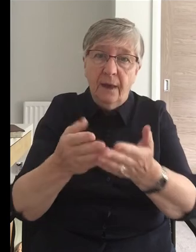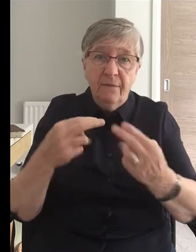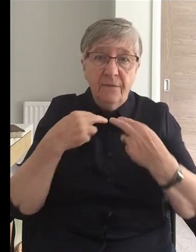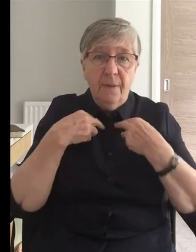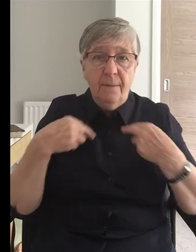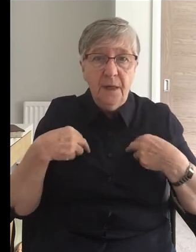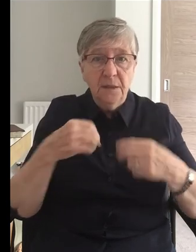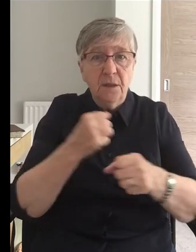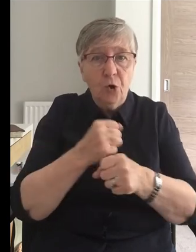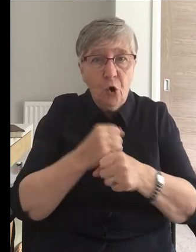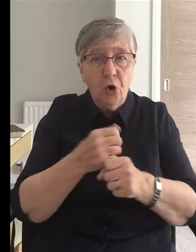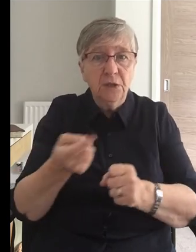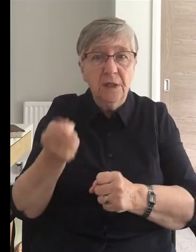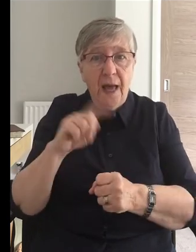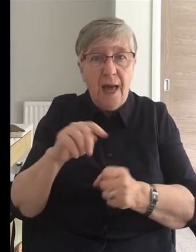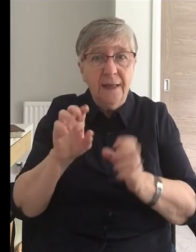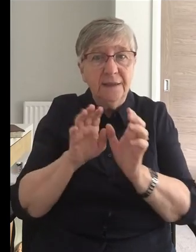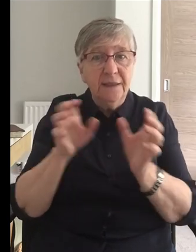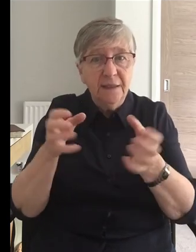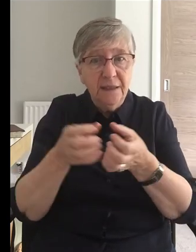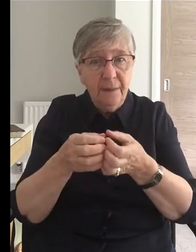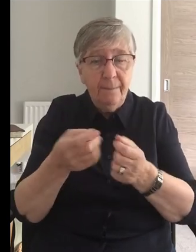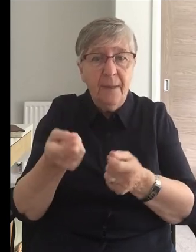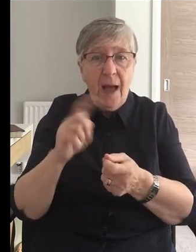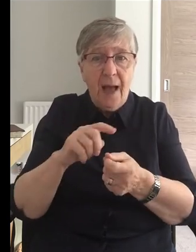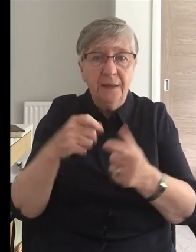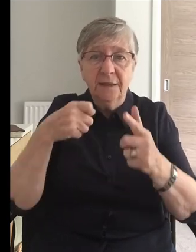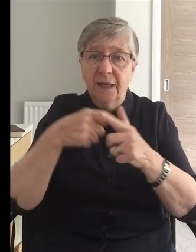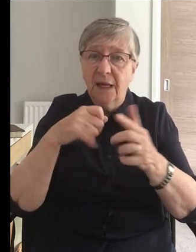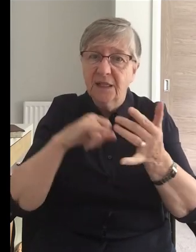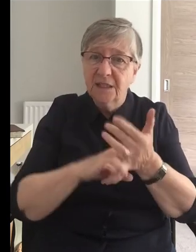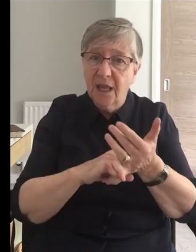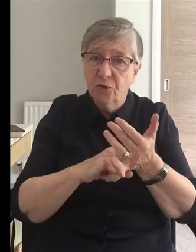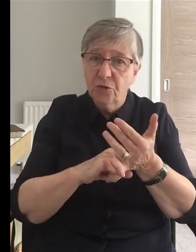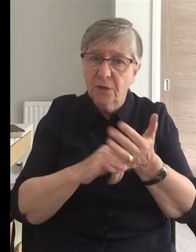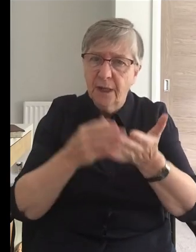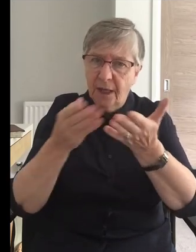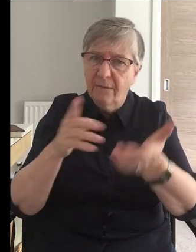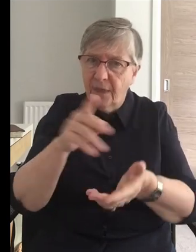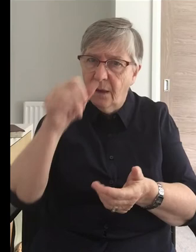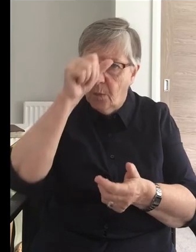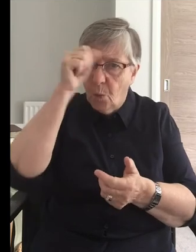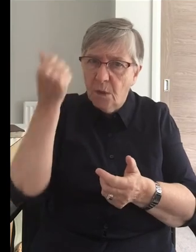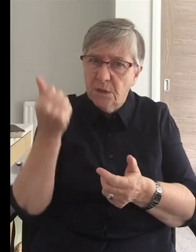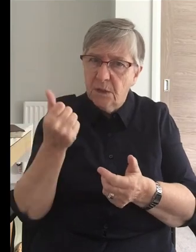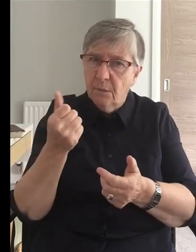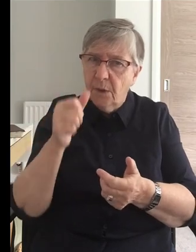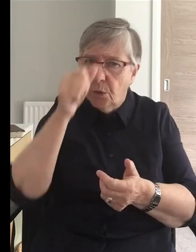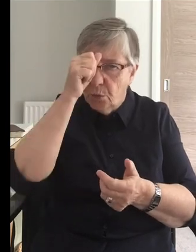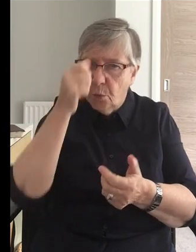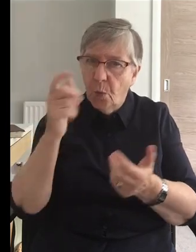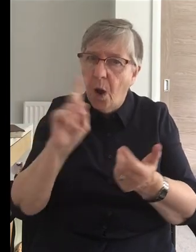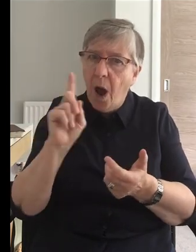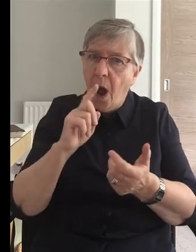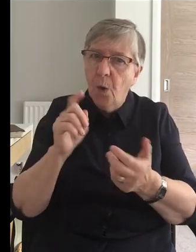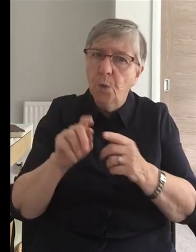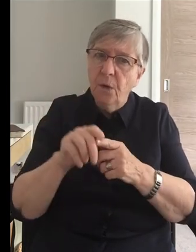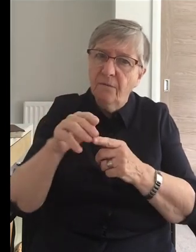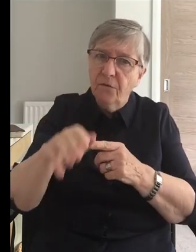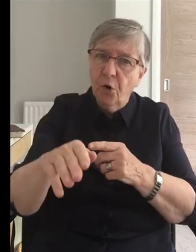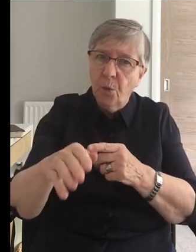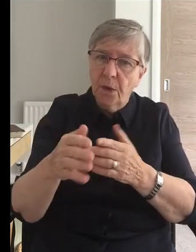Gordon and his team and the Kirk session wisdom in knowing how to proceed. Please guide